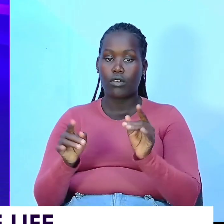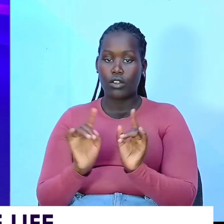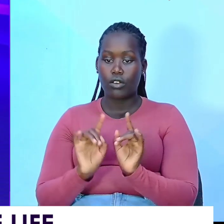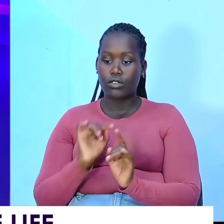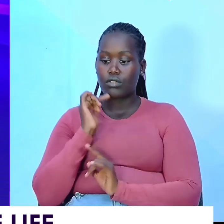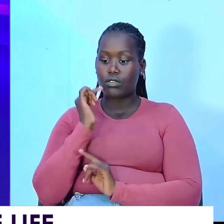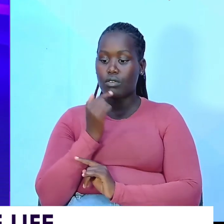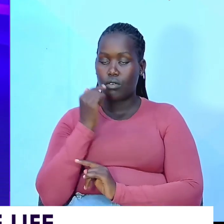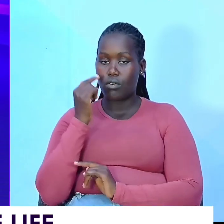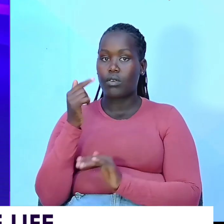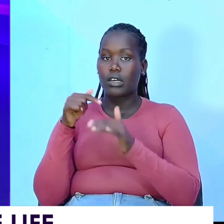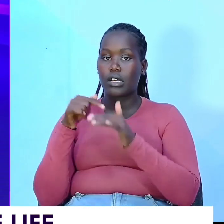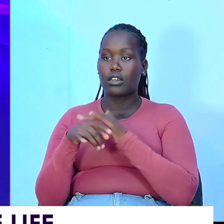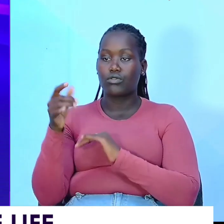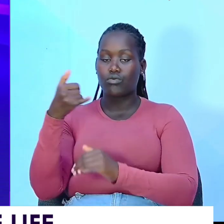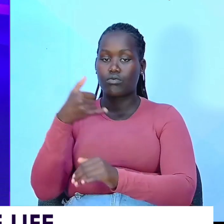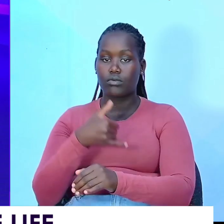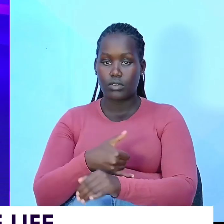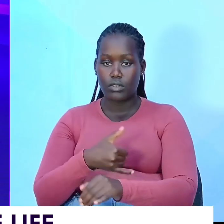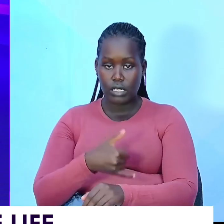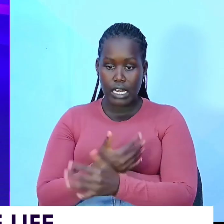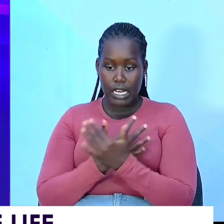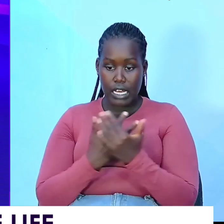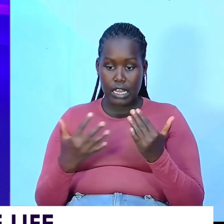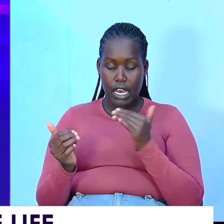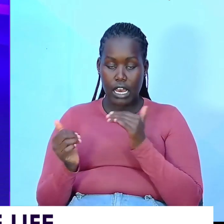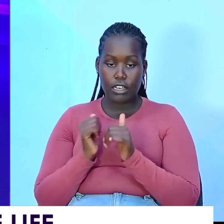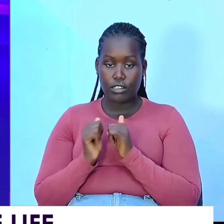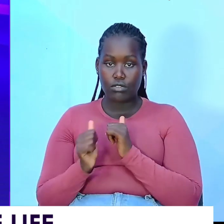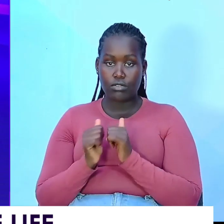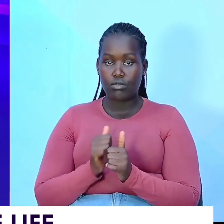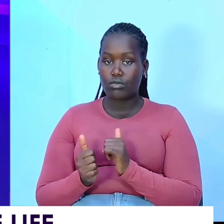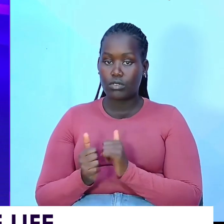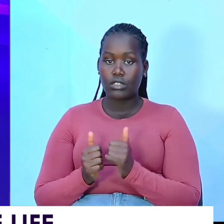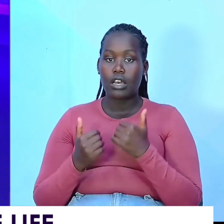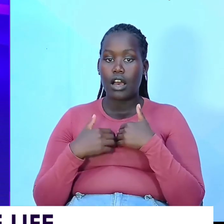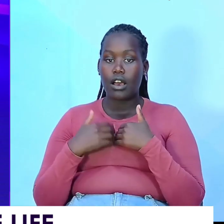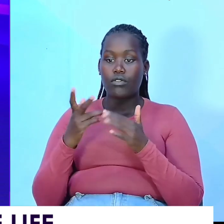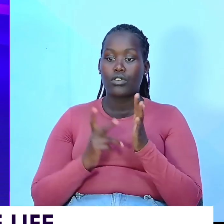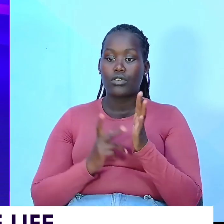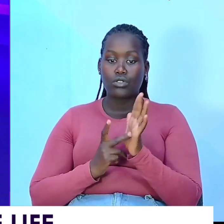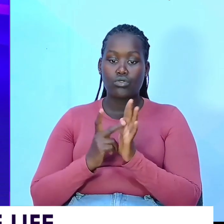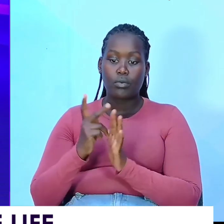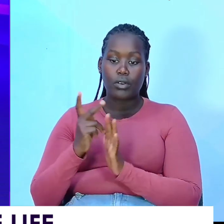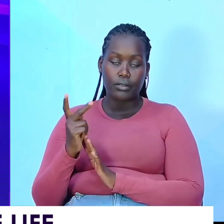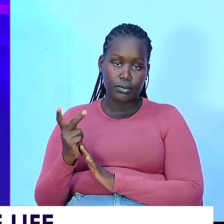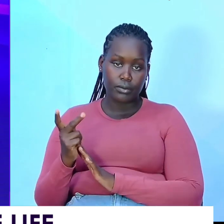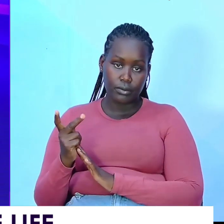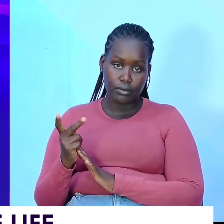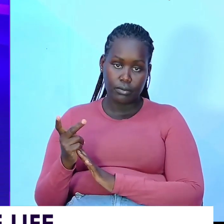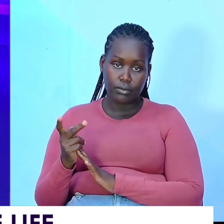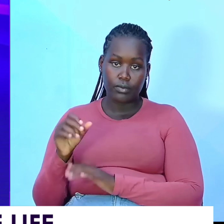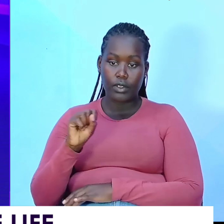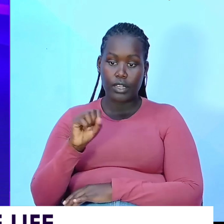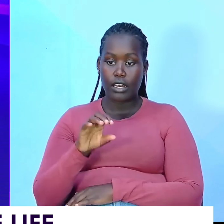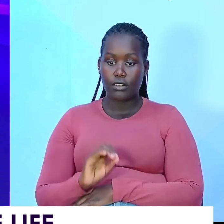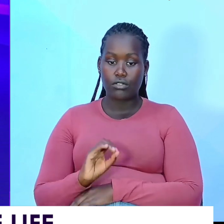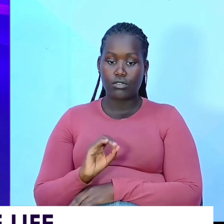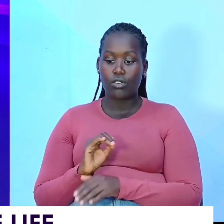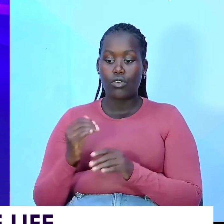into drugs, again, these are things that they will have to pay for in the long run. So you only